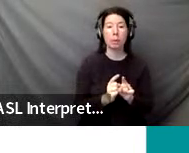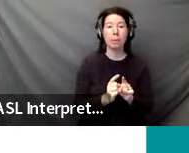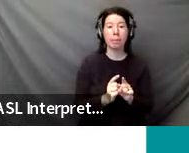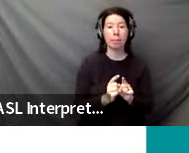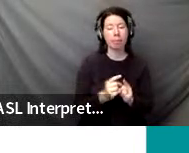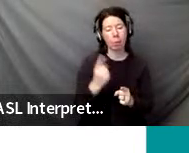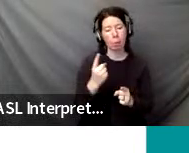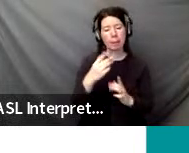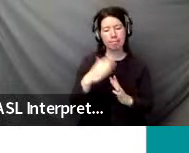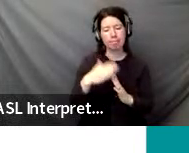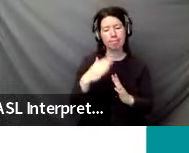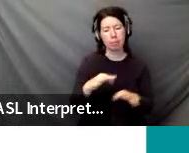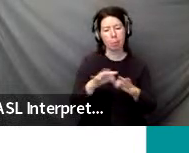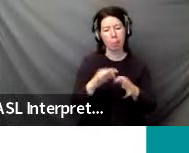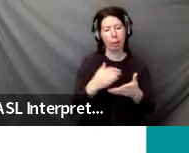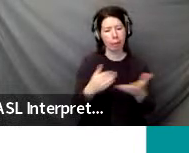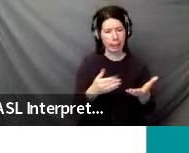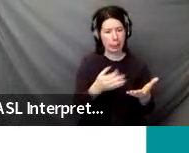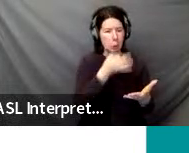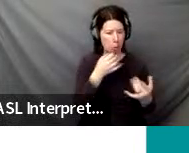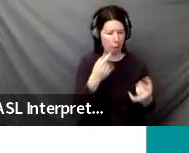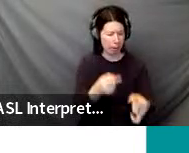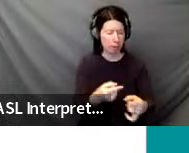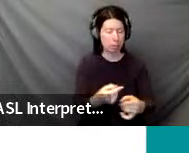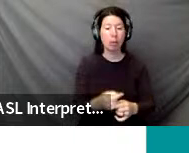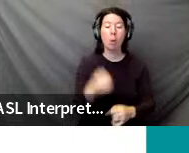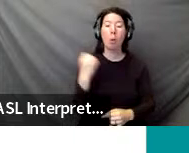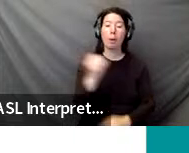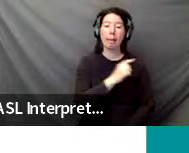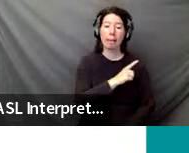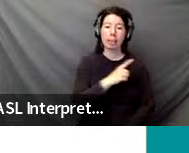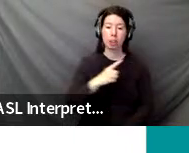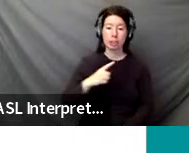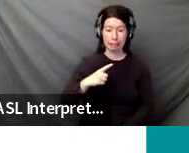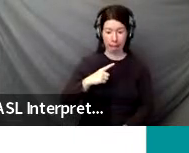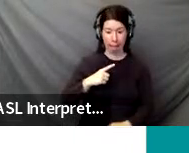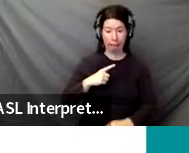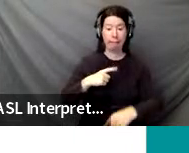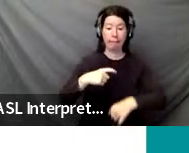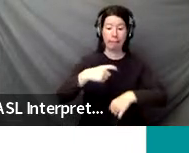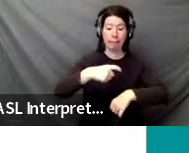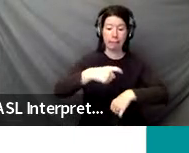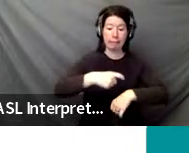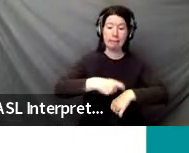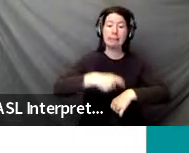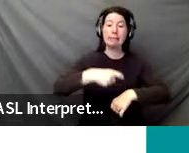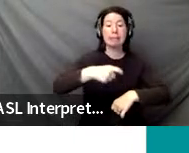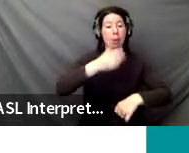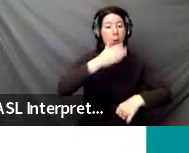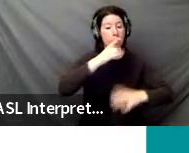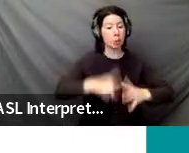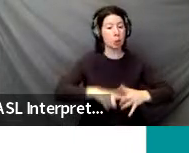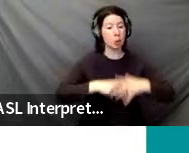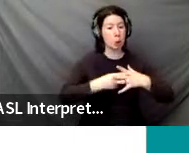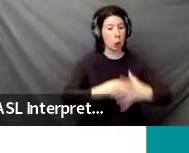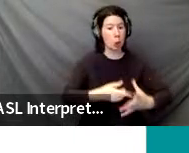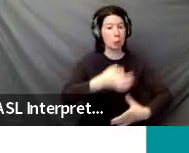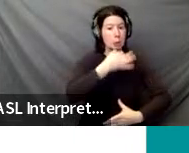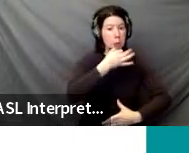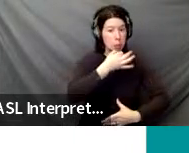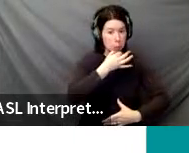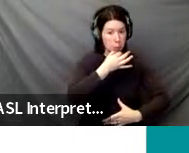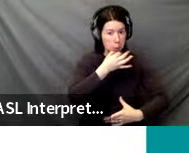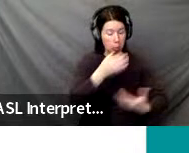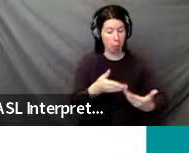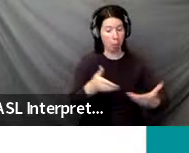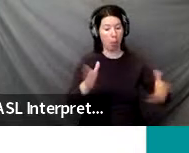important thing that's coming up, the Oregon legislative session is starting here very quick. We have a lot of new